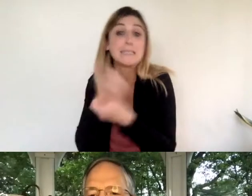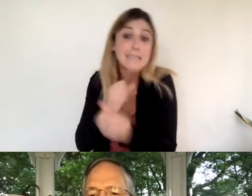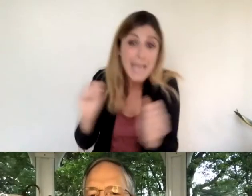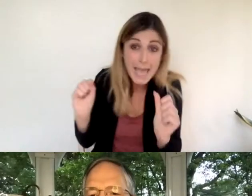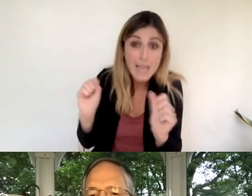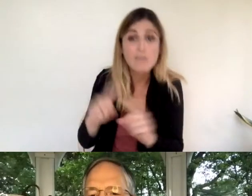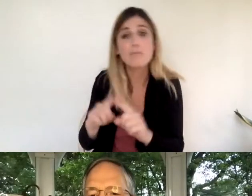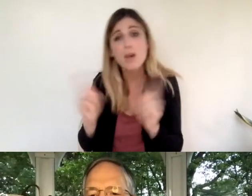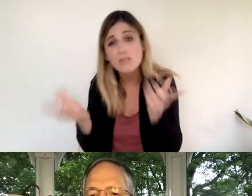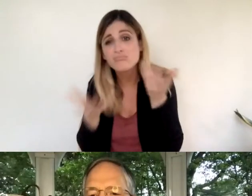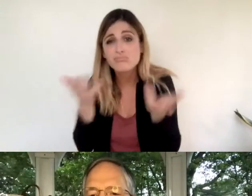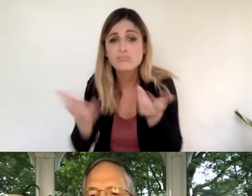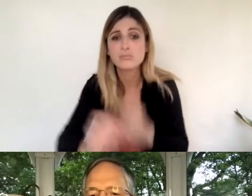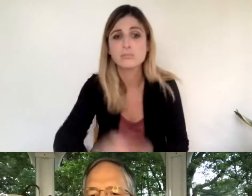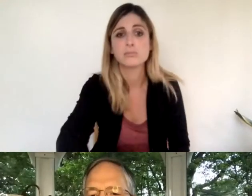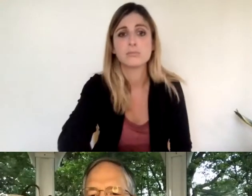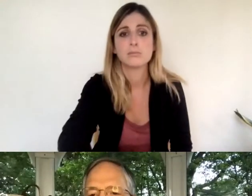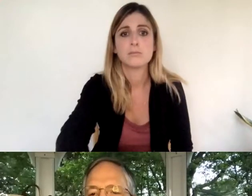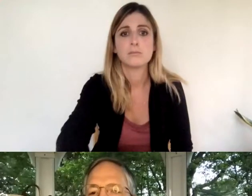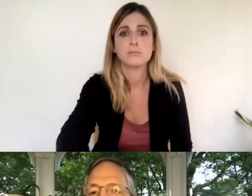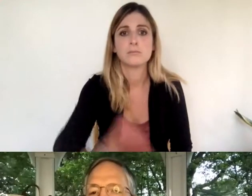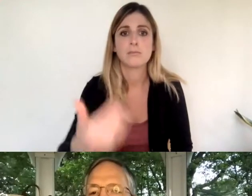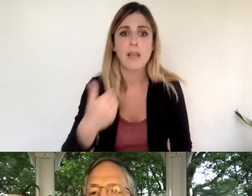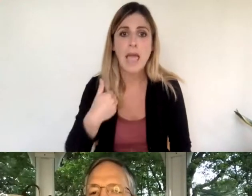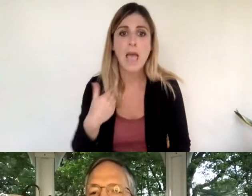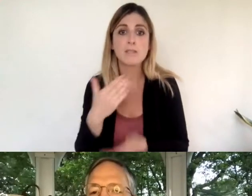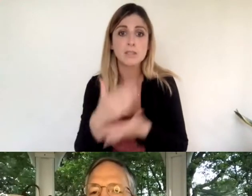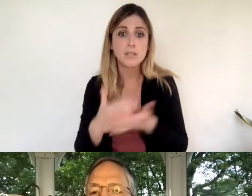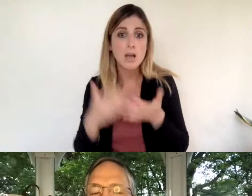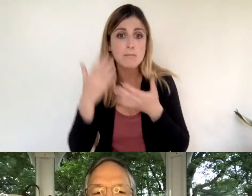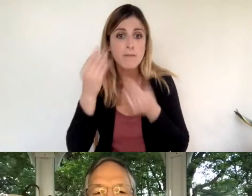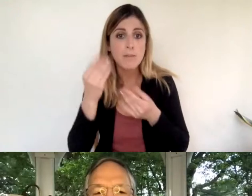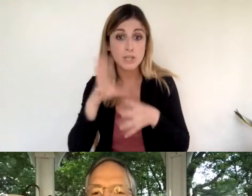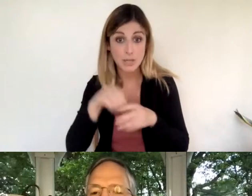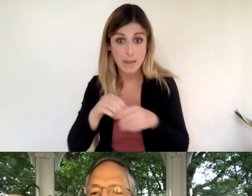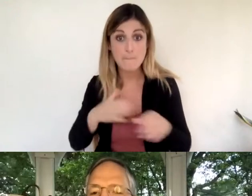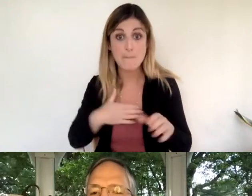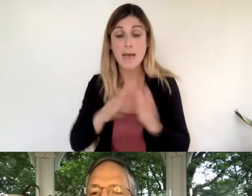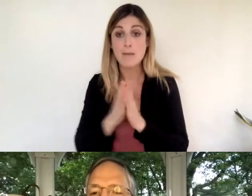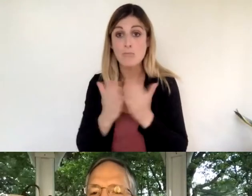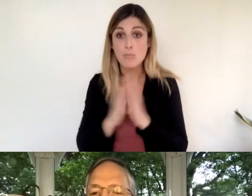So we have some information in my book, Vegan for Life, on creatine,